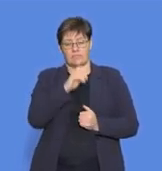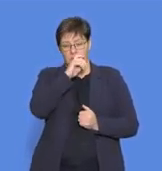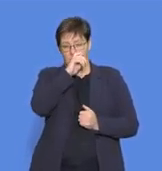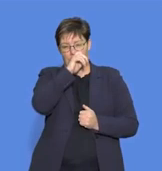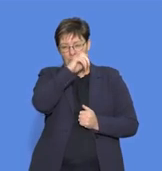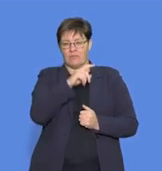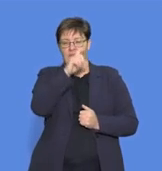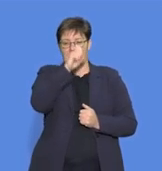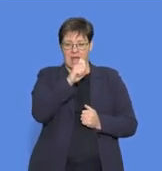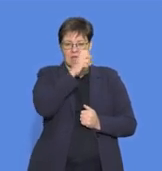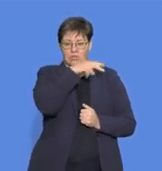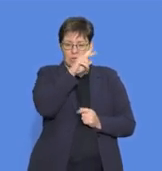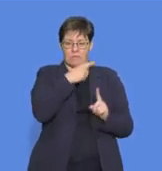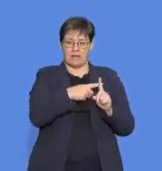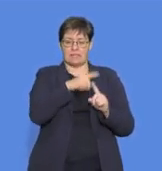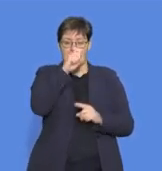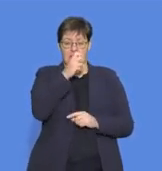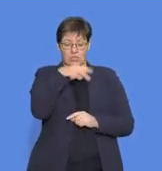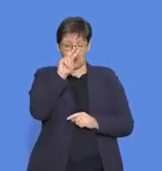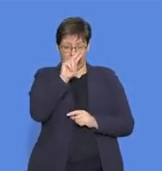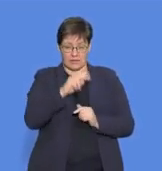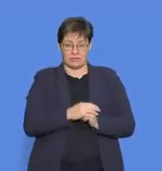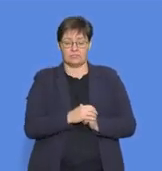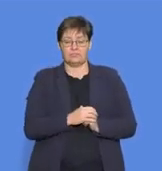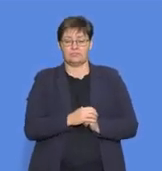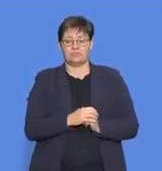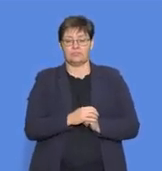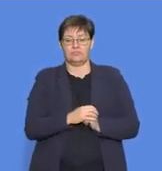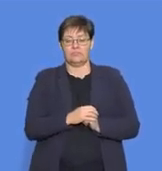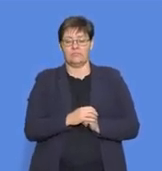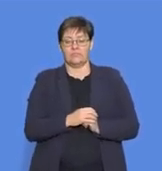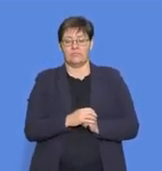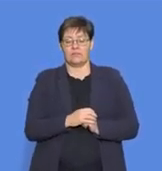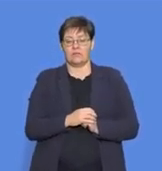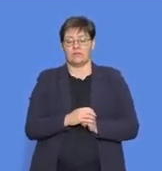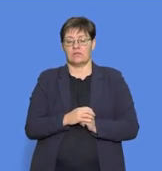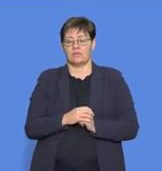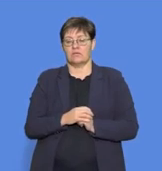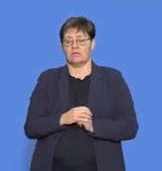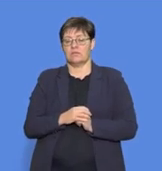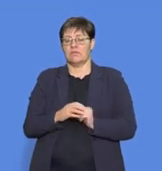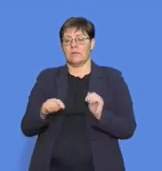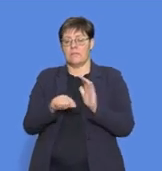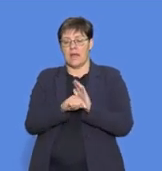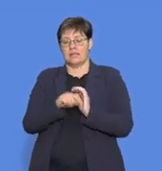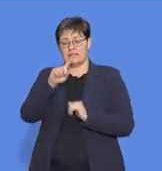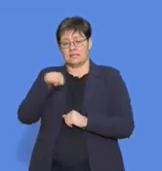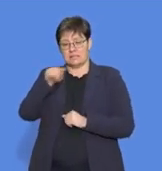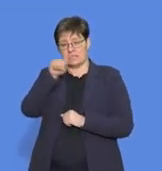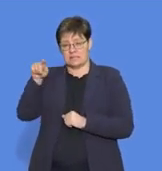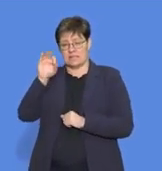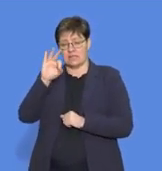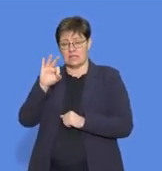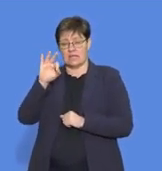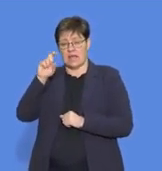if you notice that you're going to have x squared plus x squared, and if you did the algebra on minus root of